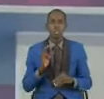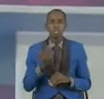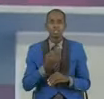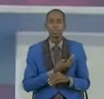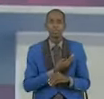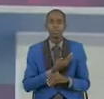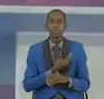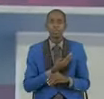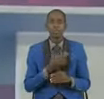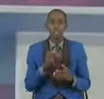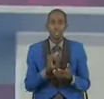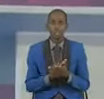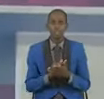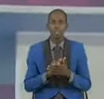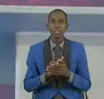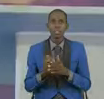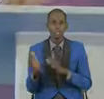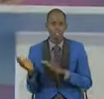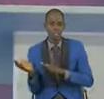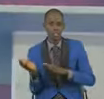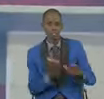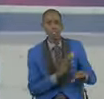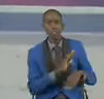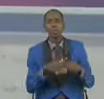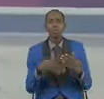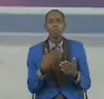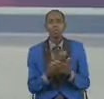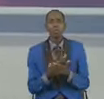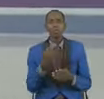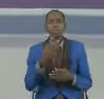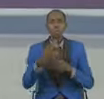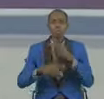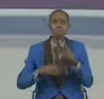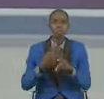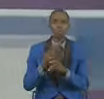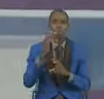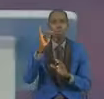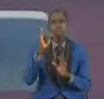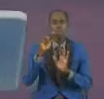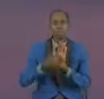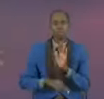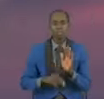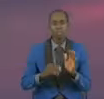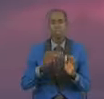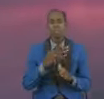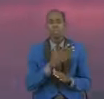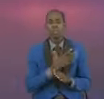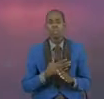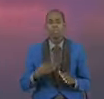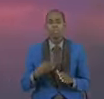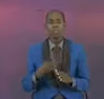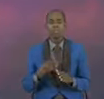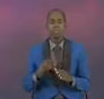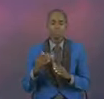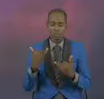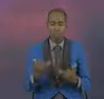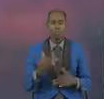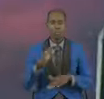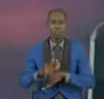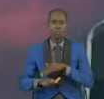living all those ungodliness and worldly laws, that we should walk soberly